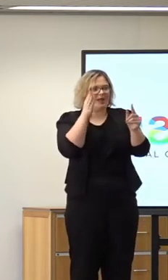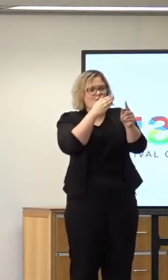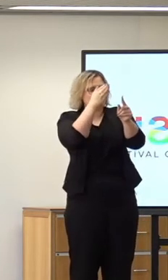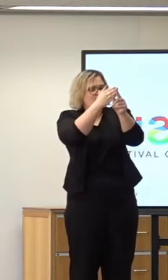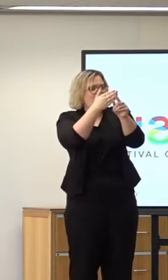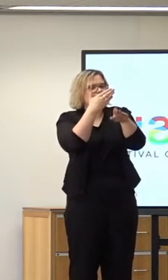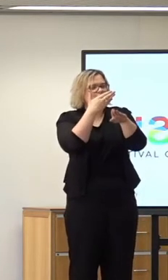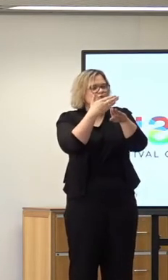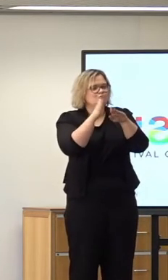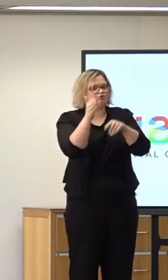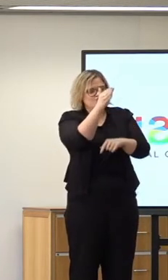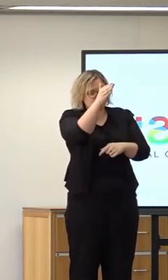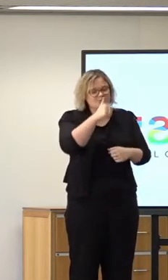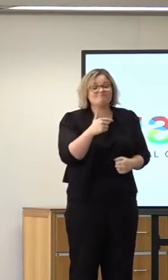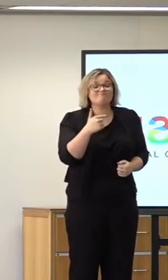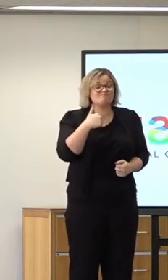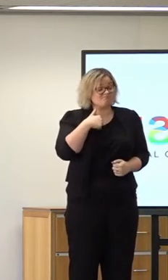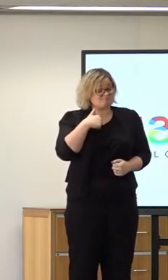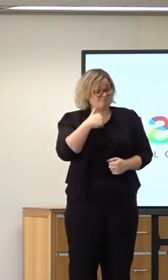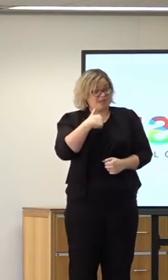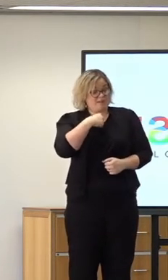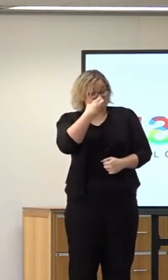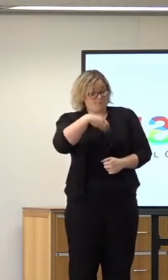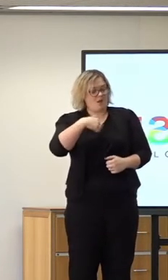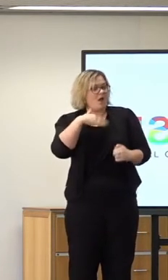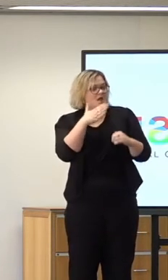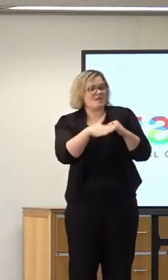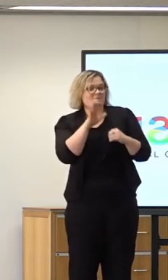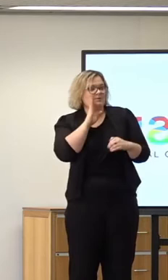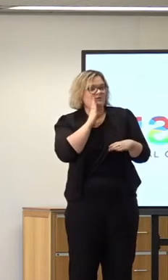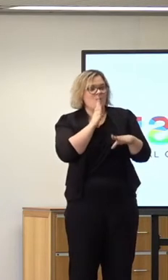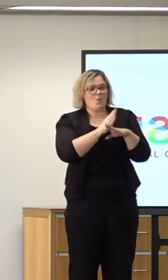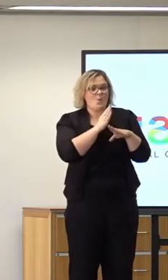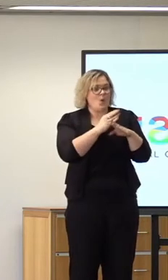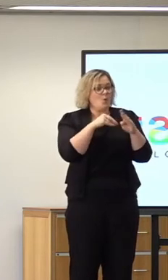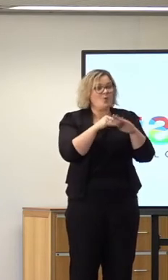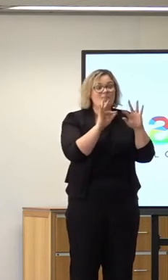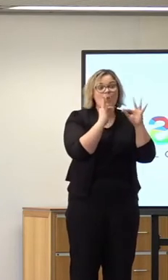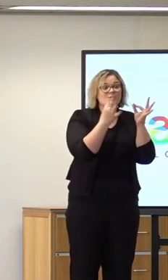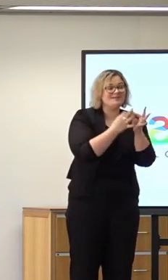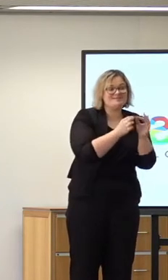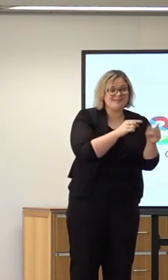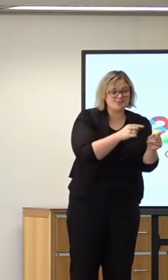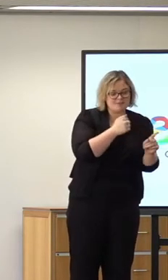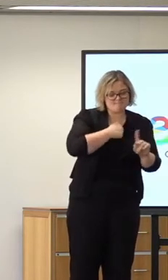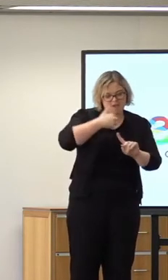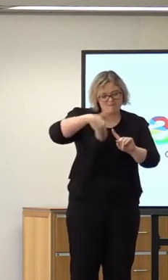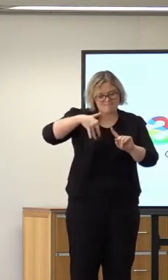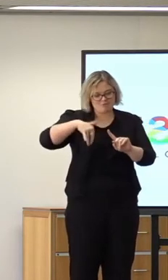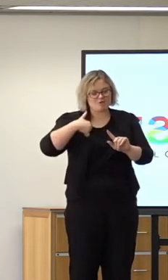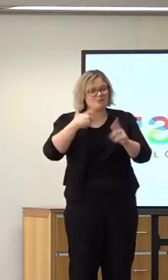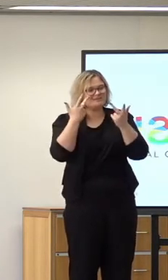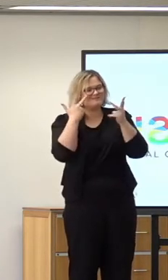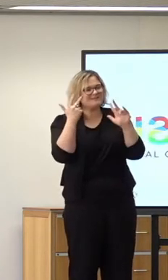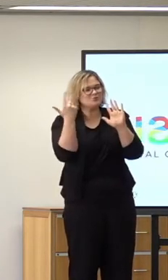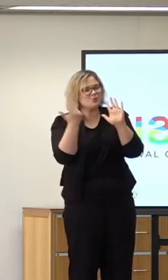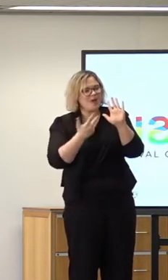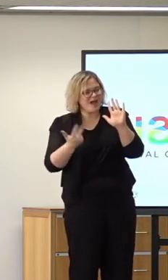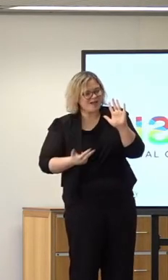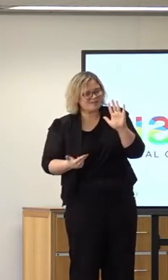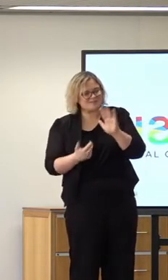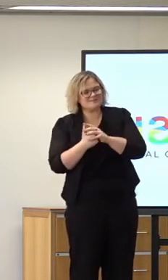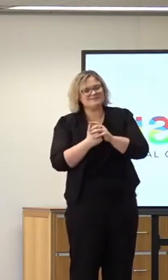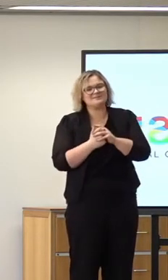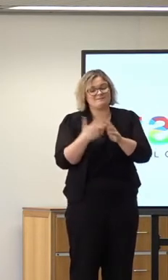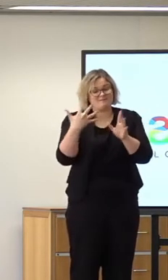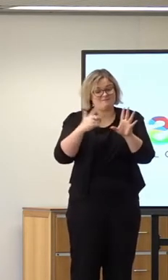me, I've never worked inside an organization before. My background is as a visual artist practicing for the